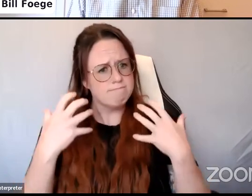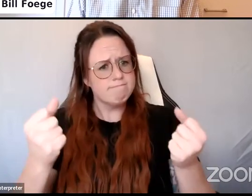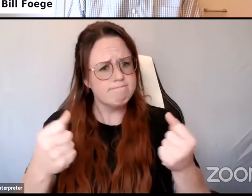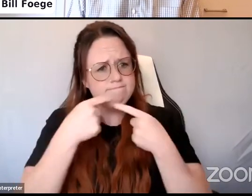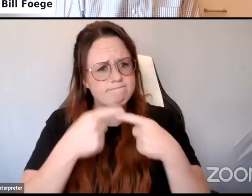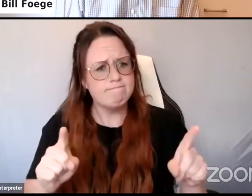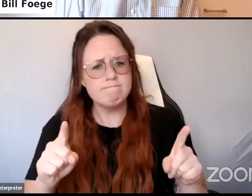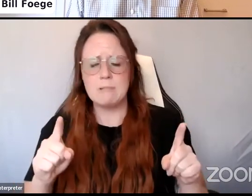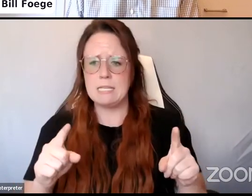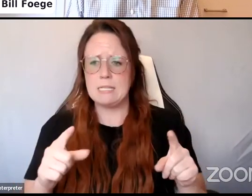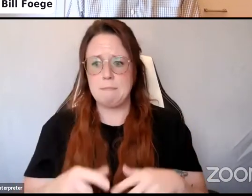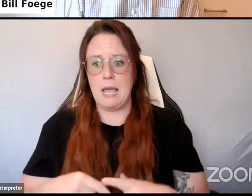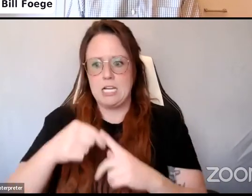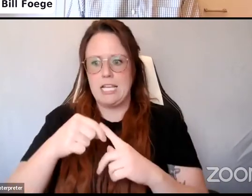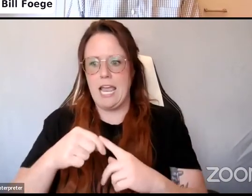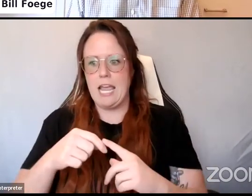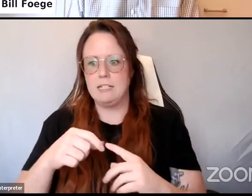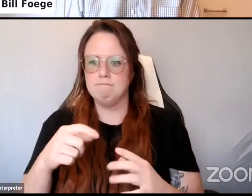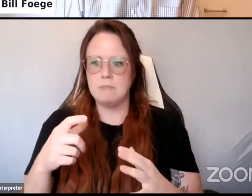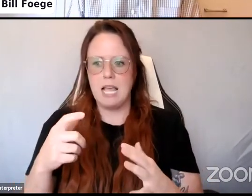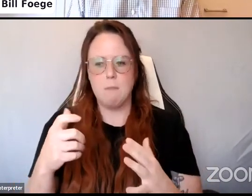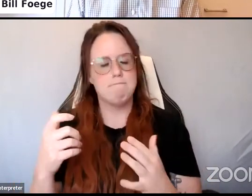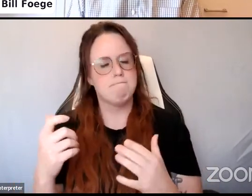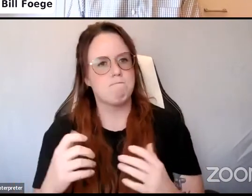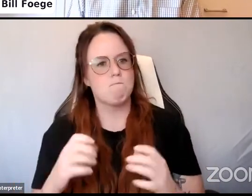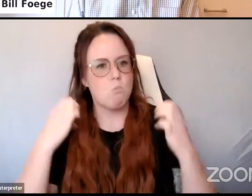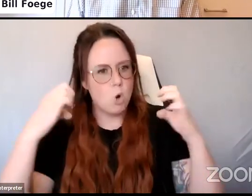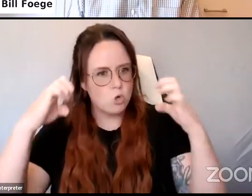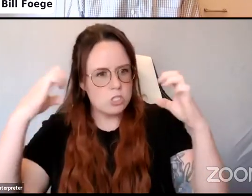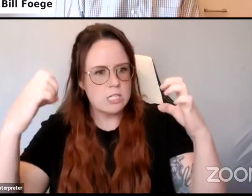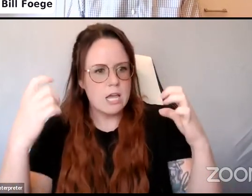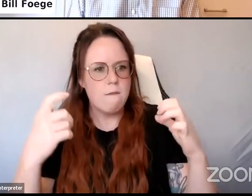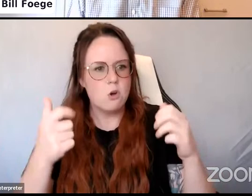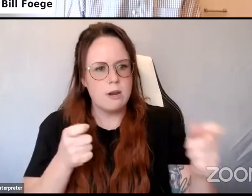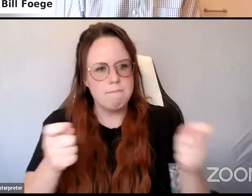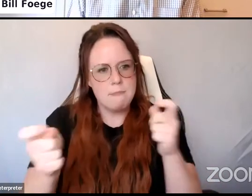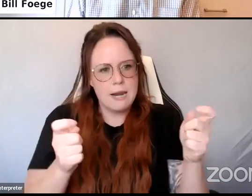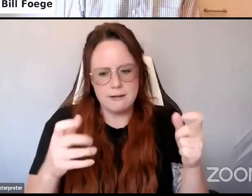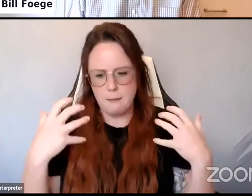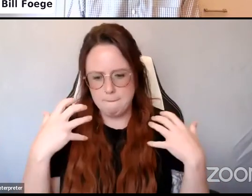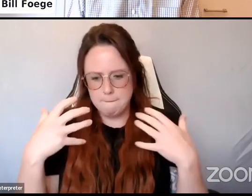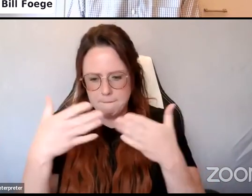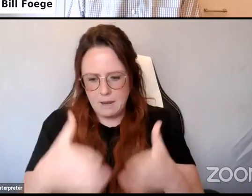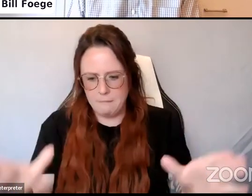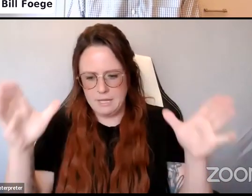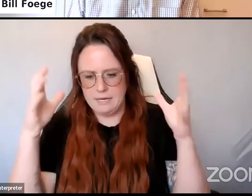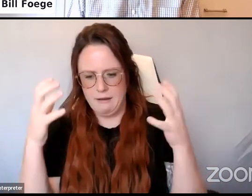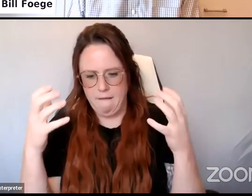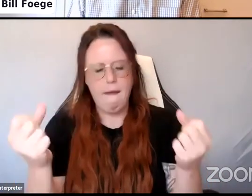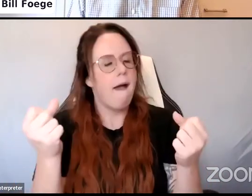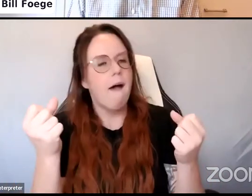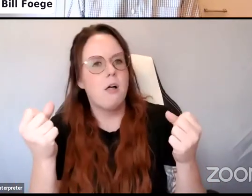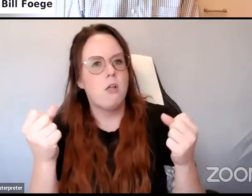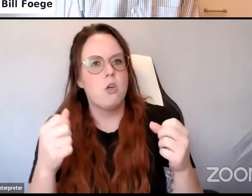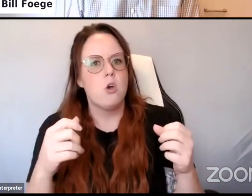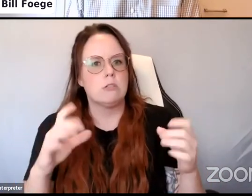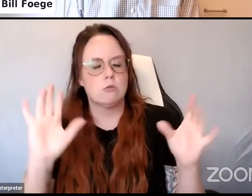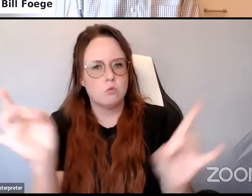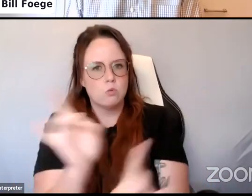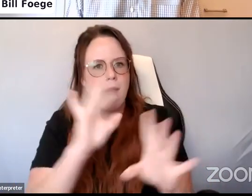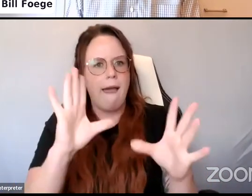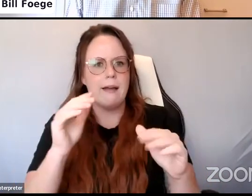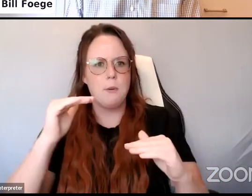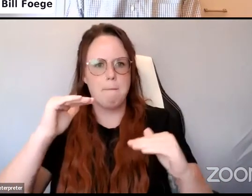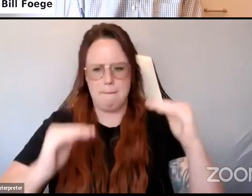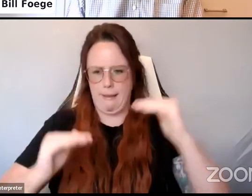emergency what we know and their recommendations for managing a Public Health crisis and how do you balance sort of that confidence and